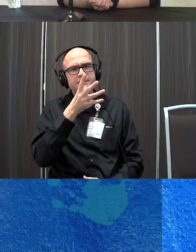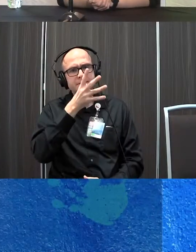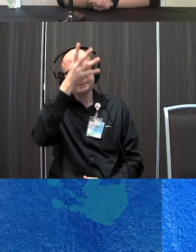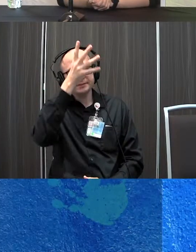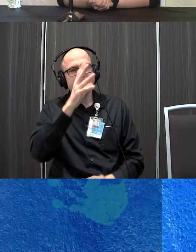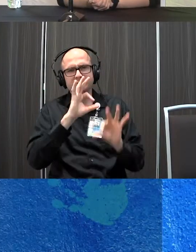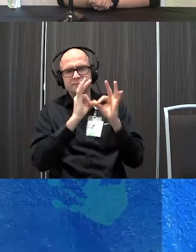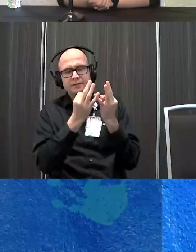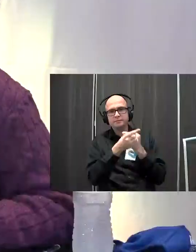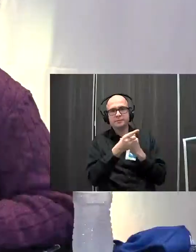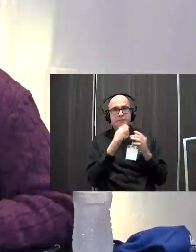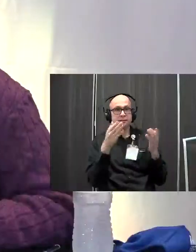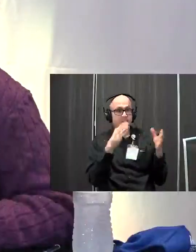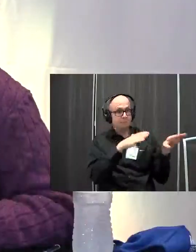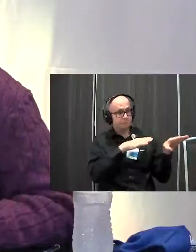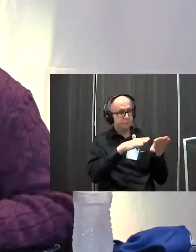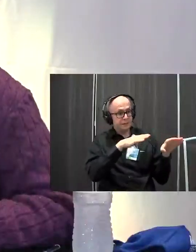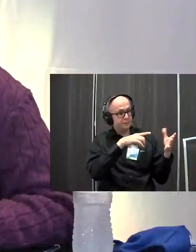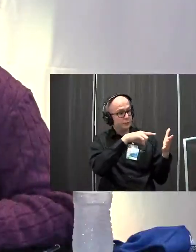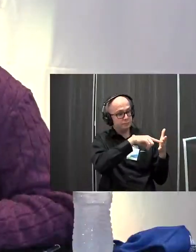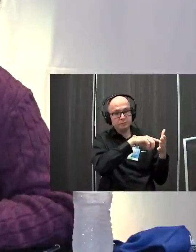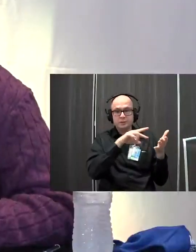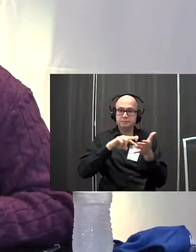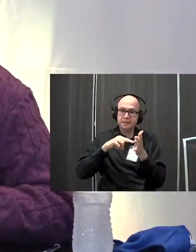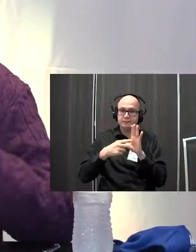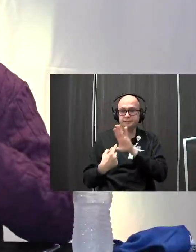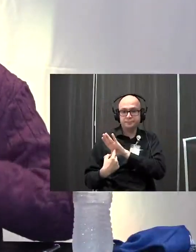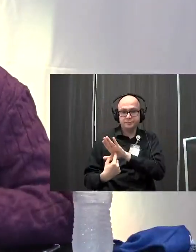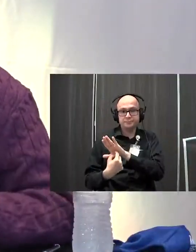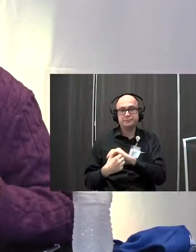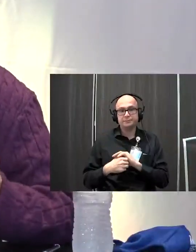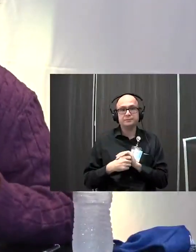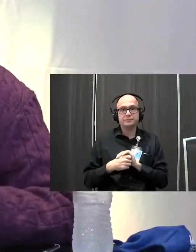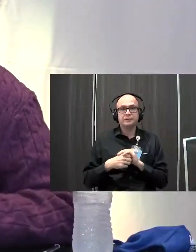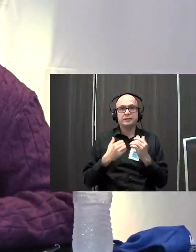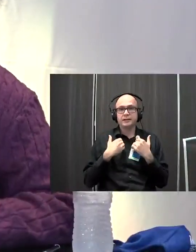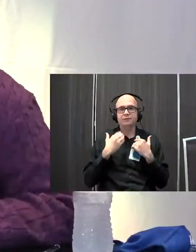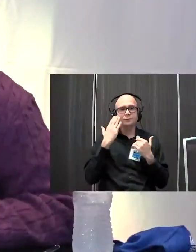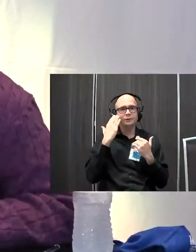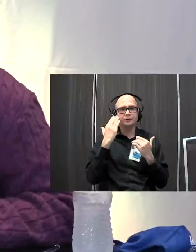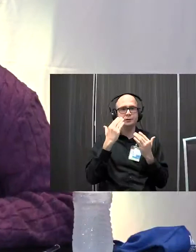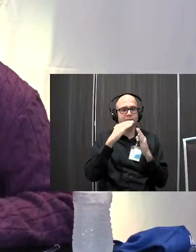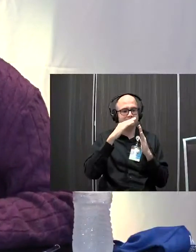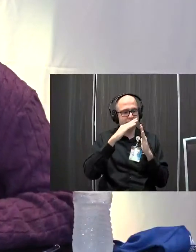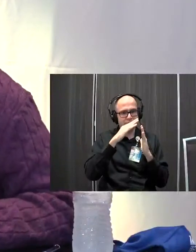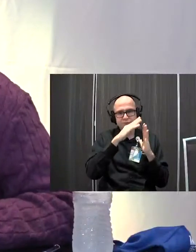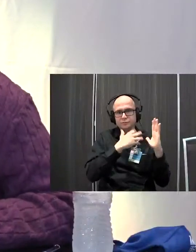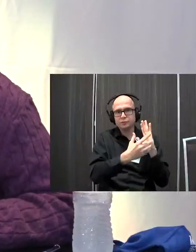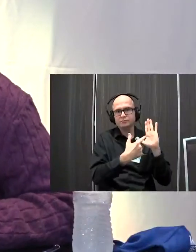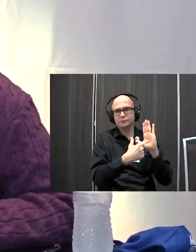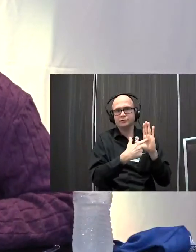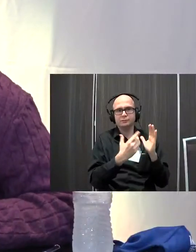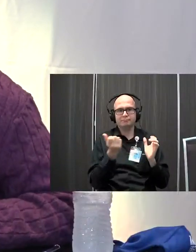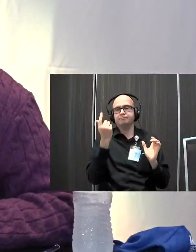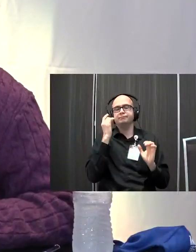the behaviors and here's what it means for school teams, so that they really kind of have that like recipe book of understanding. Yeah, I